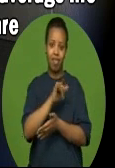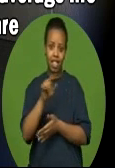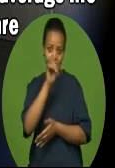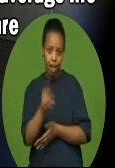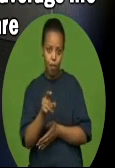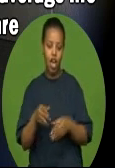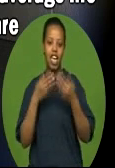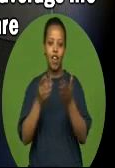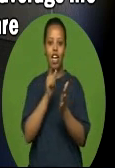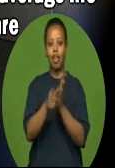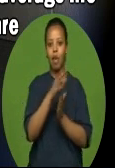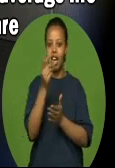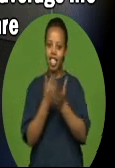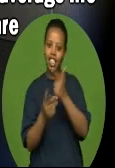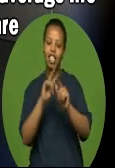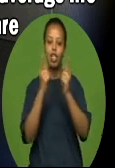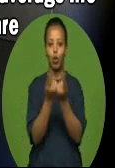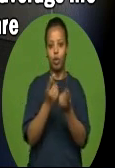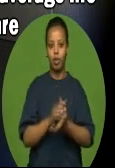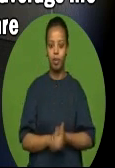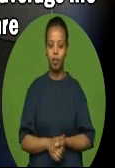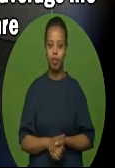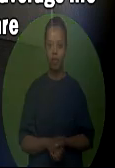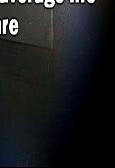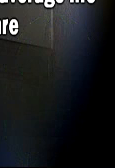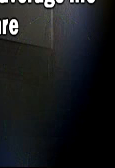the same? Give examples and discuss in groups.